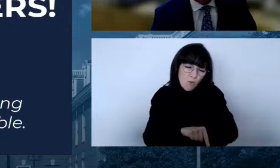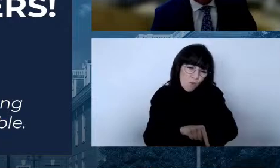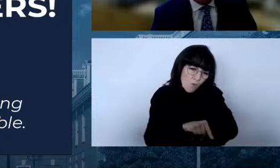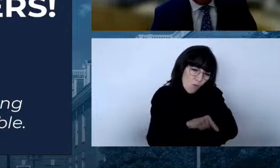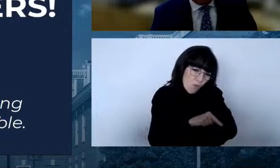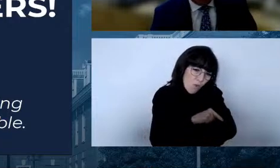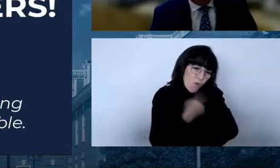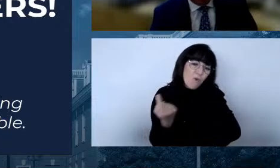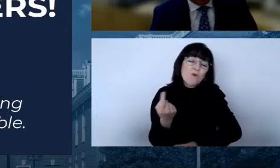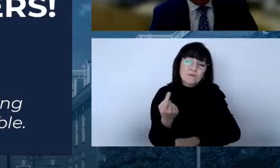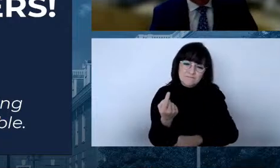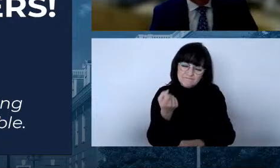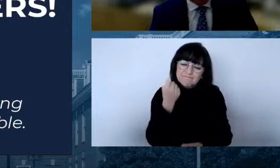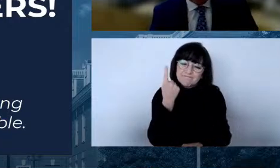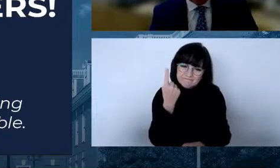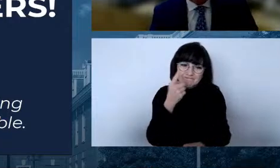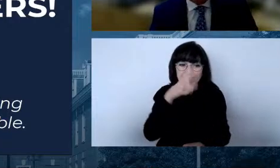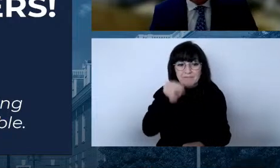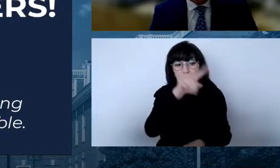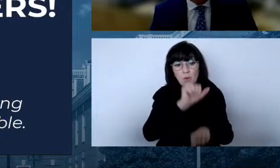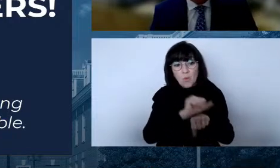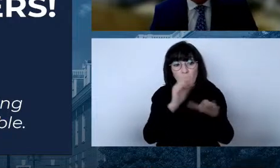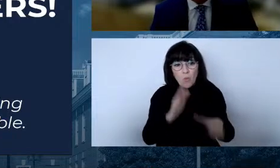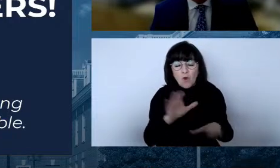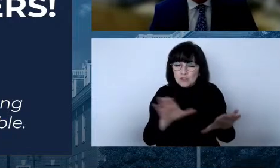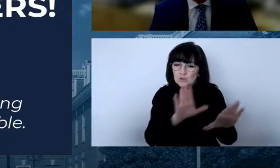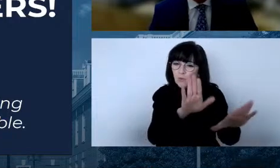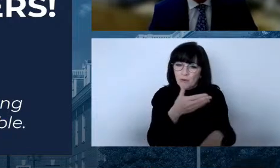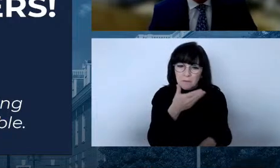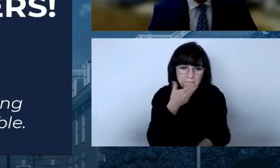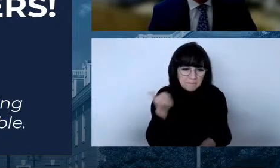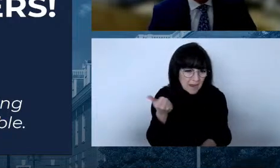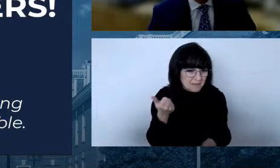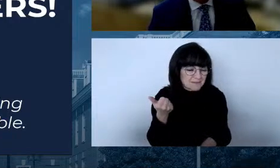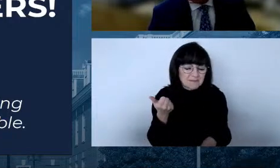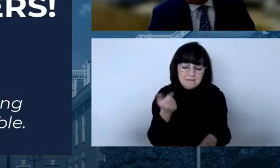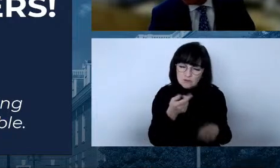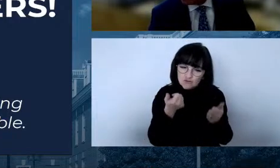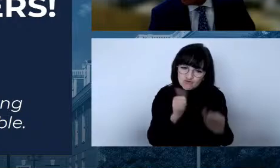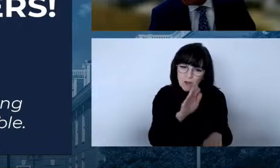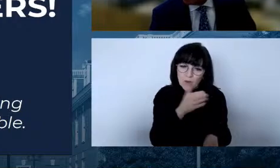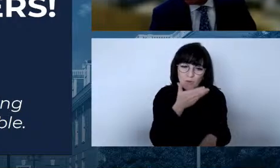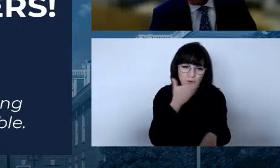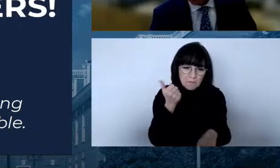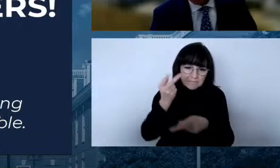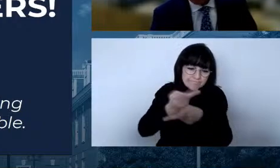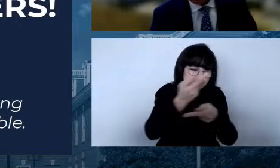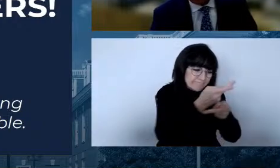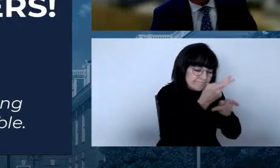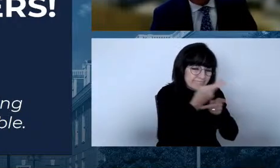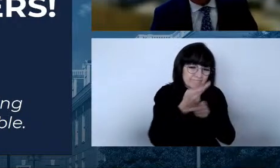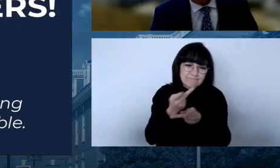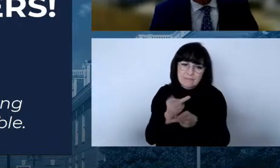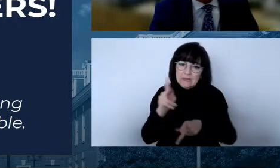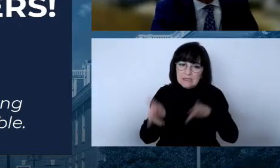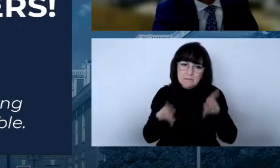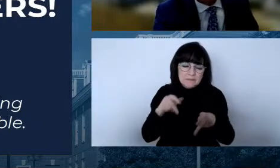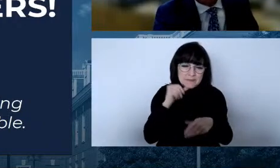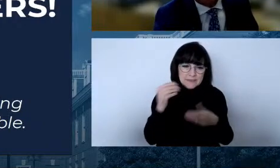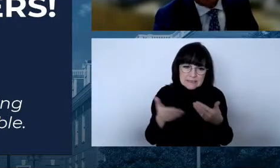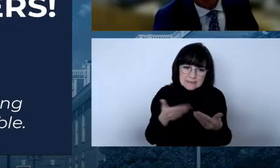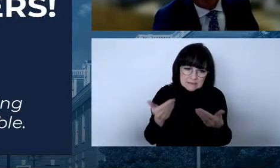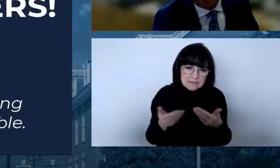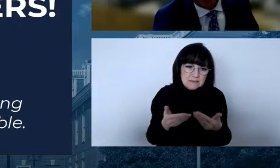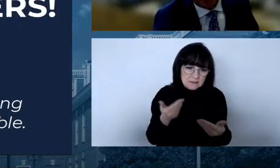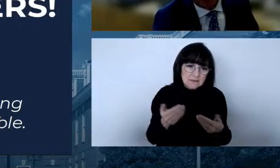can. So those are some of the things that I wanted to emphasize for today. Again, the vaccine, which we see now is incredibly effective,